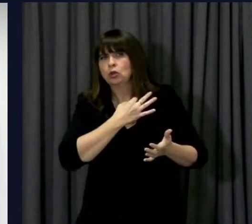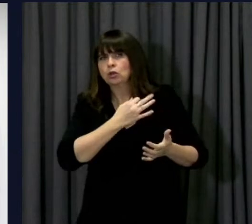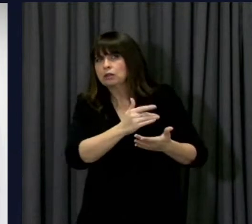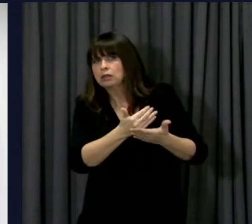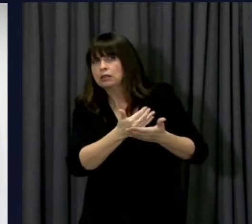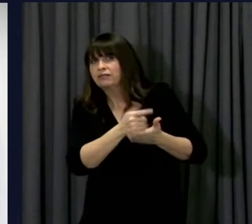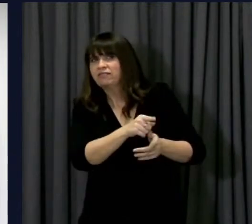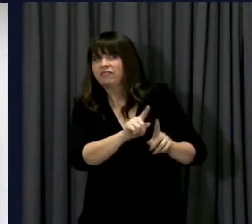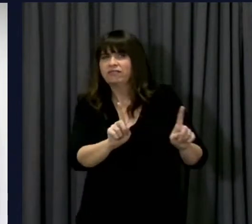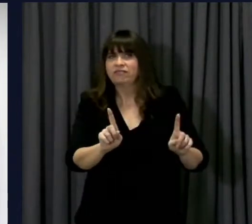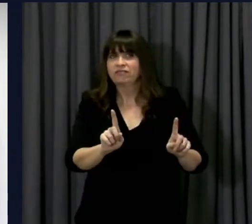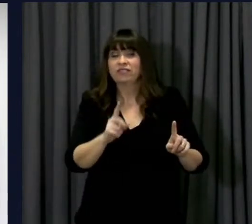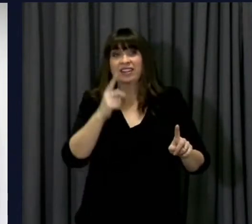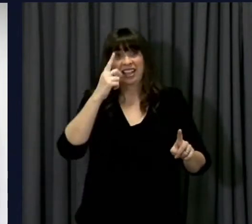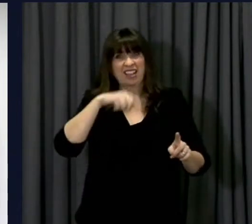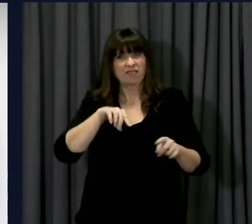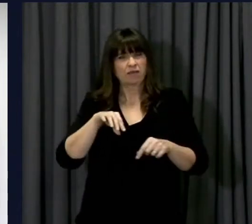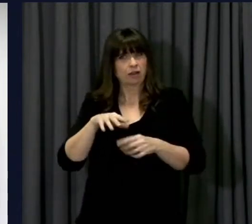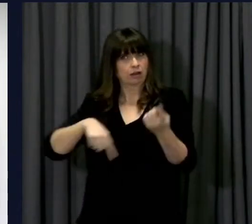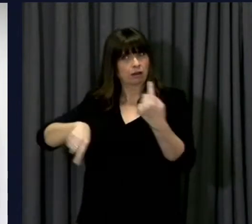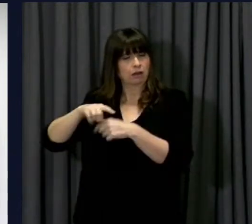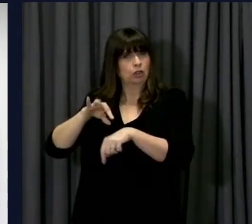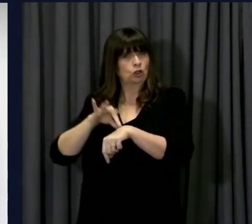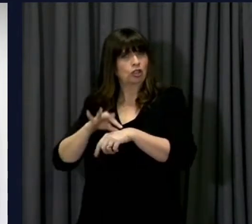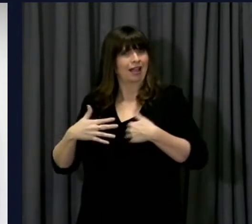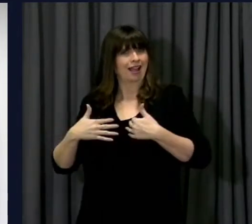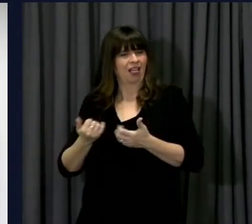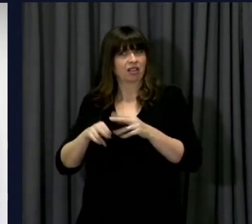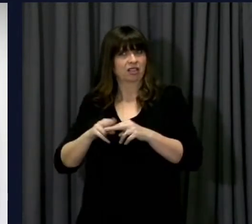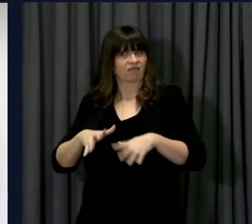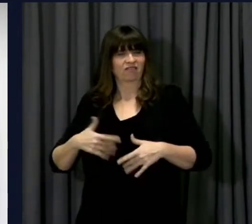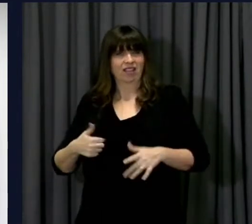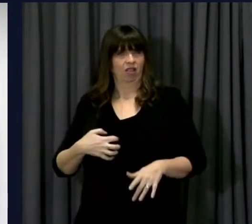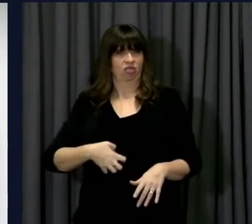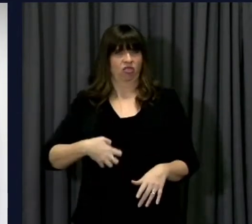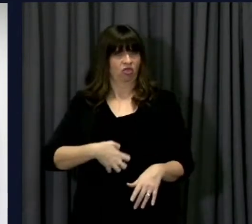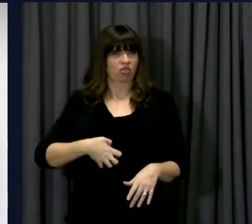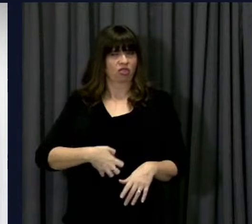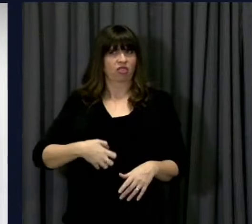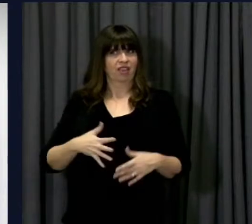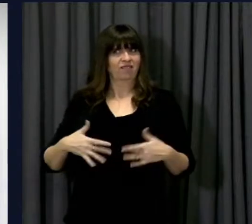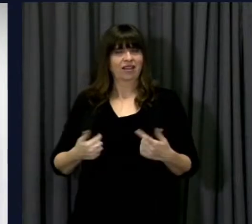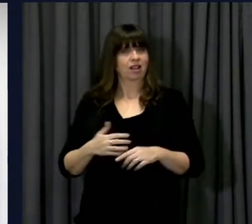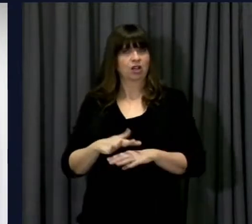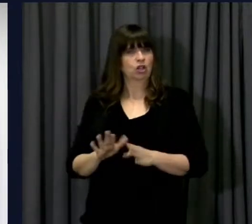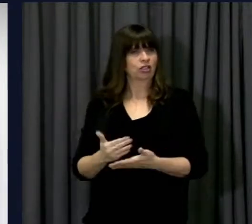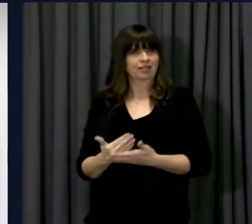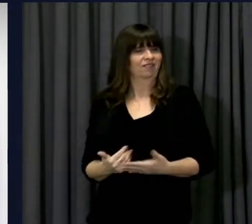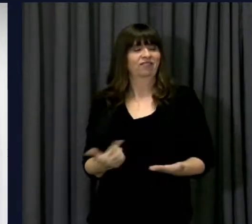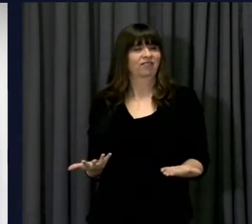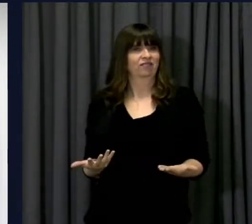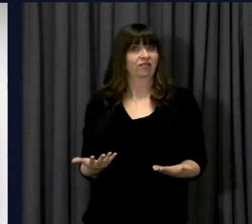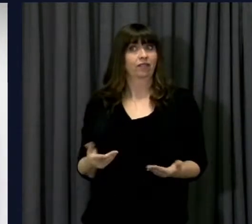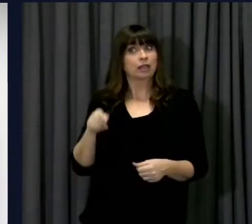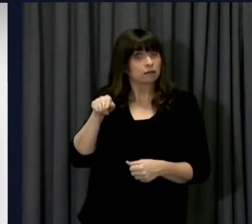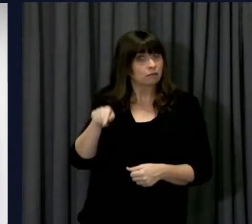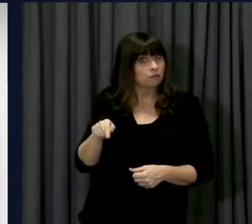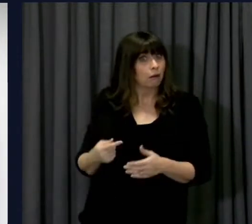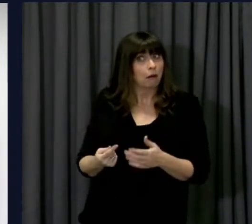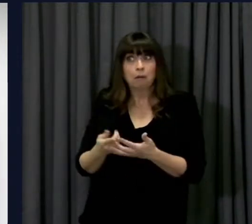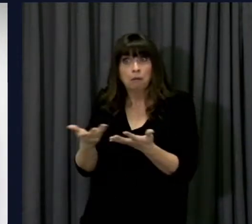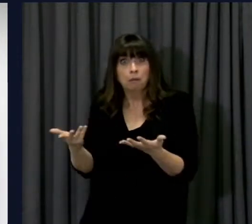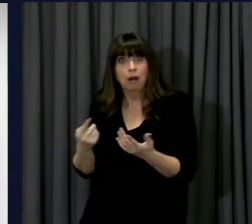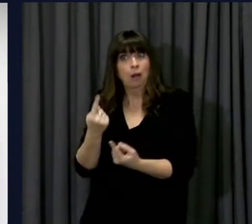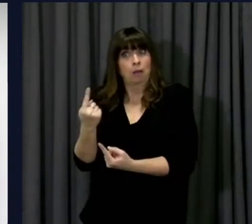and other staff still feel concerned that that risk assessment process hasn't resulted in giving them the confidence they need, that's a matter that not just